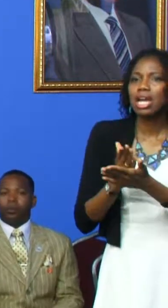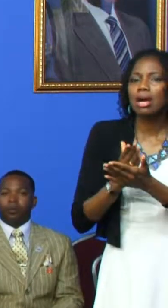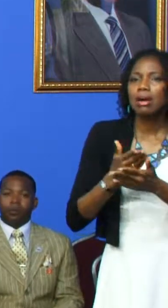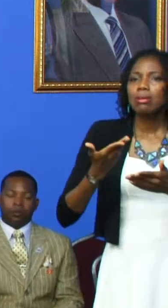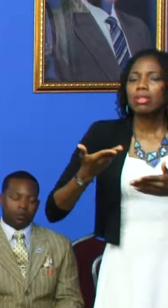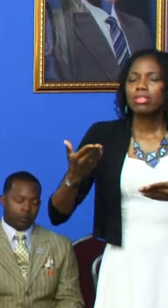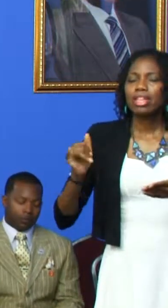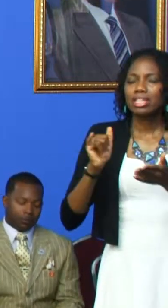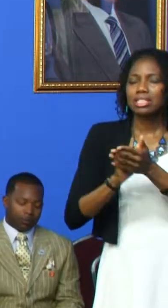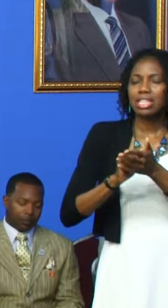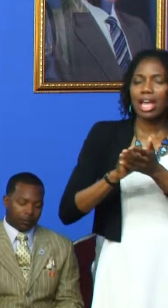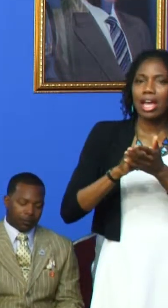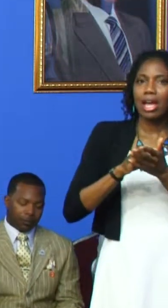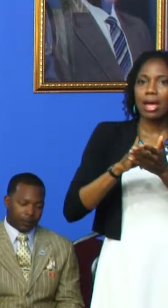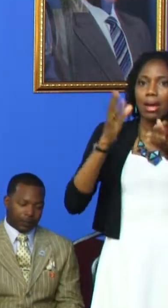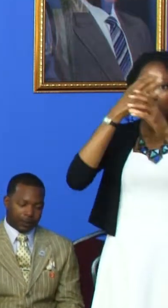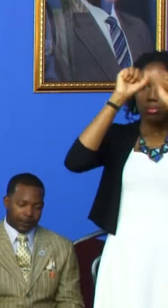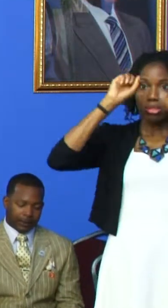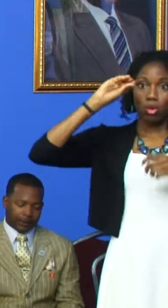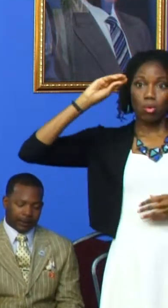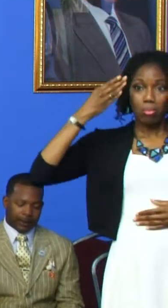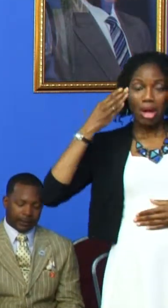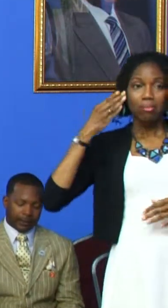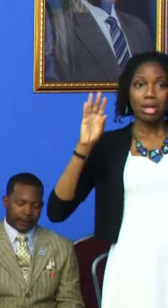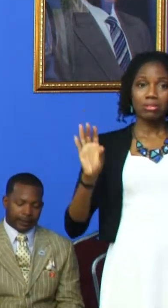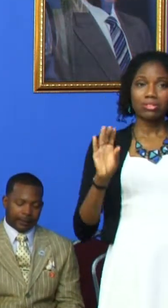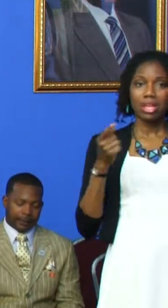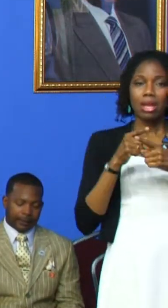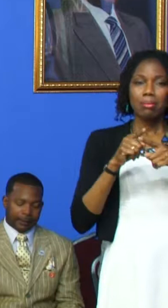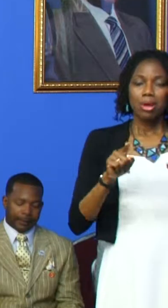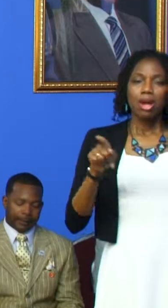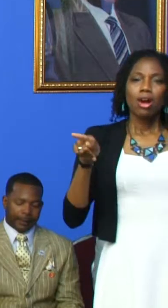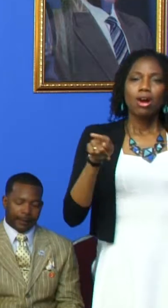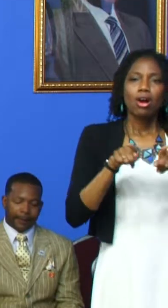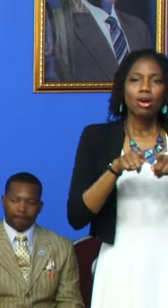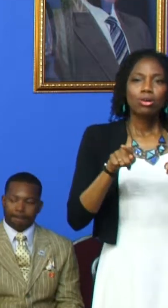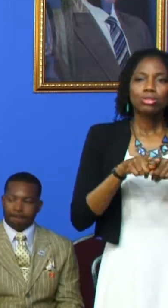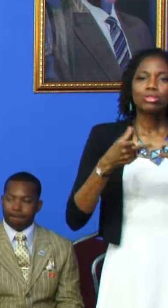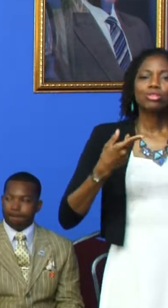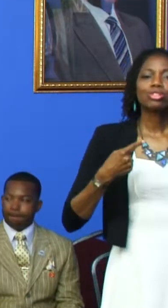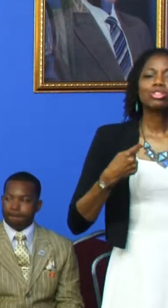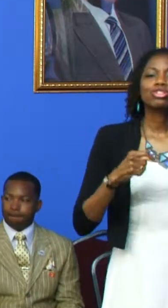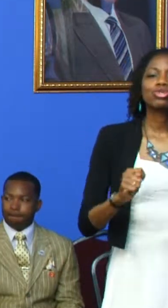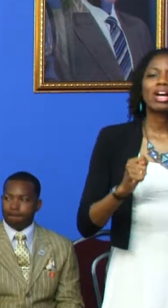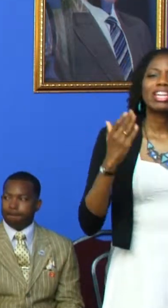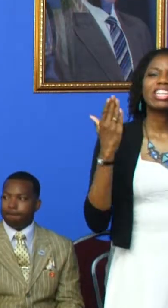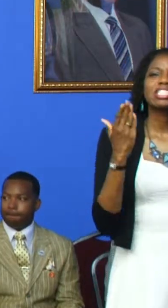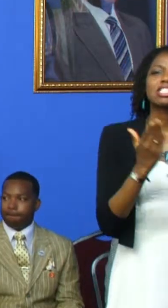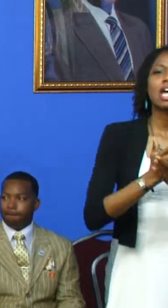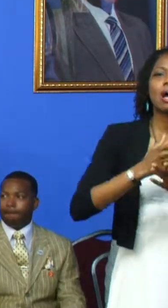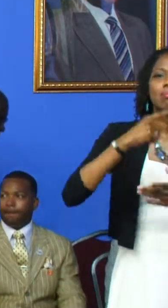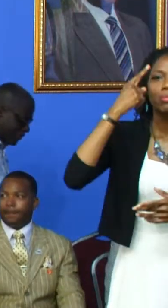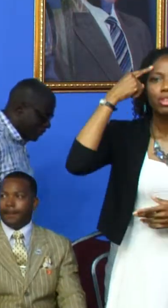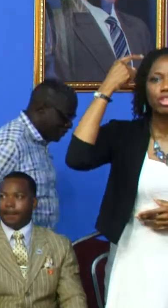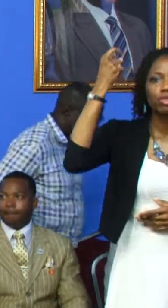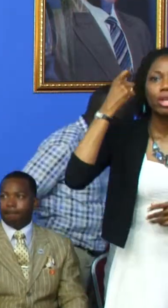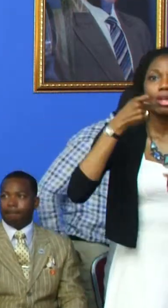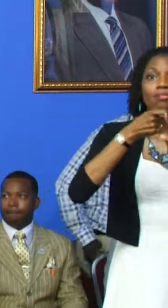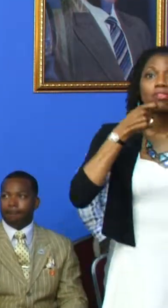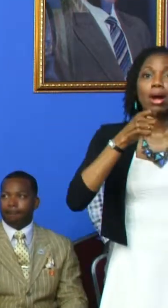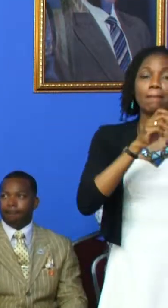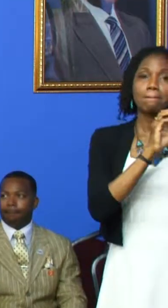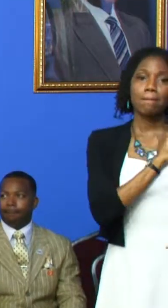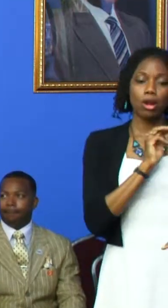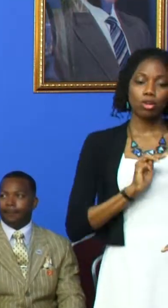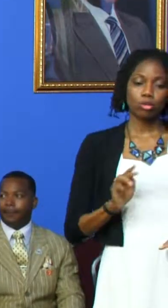is that, but is also trying to bust up the dream of Dr. King. So we chose